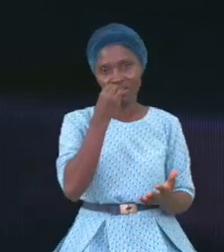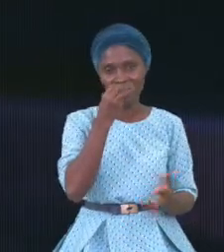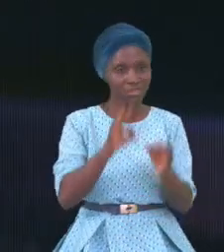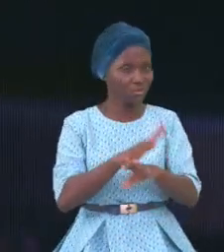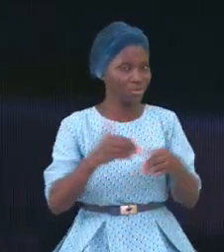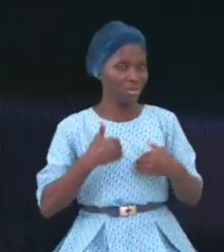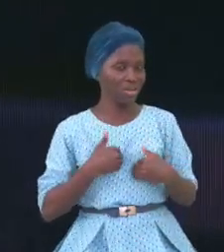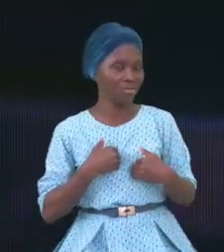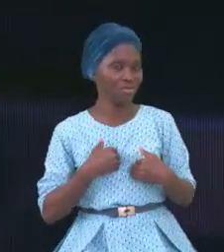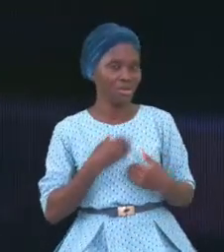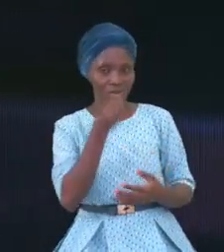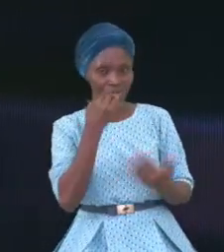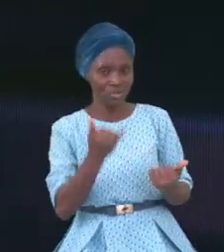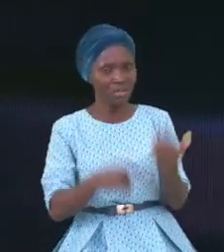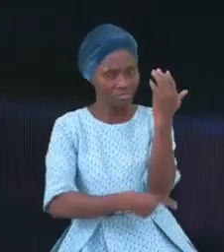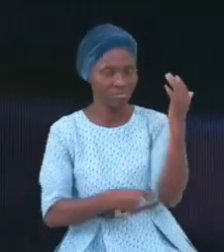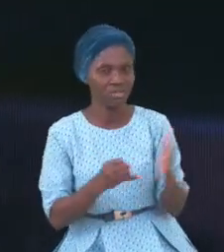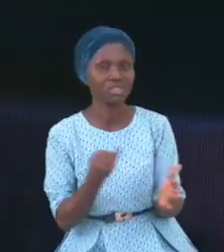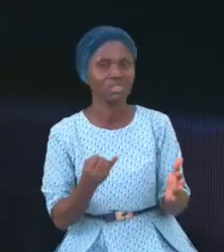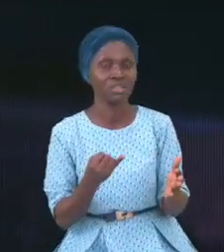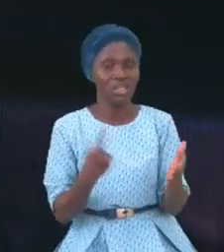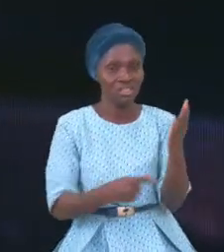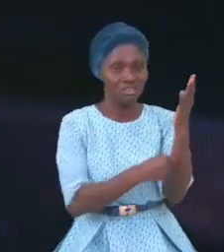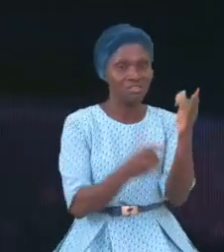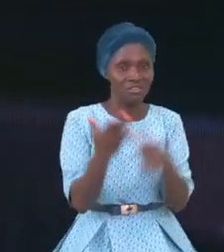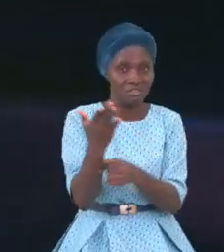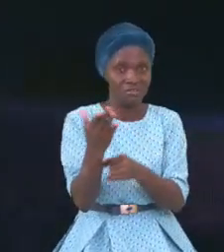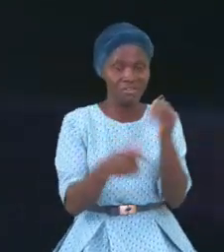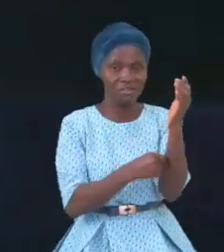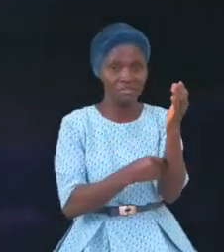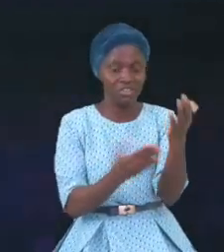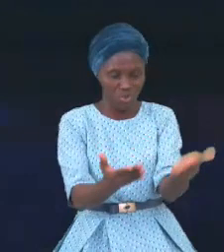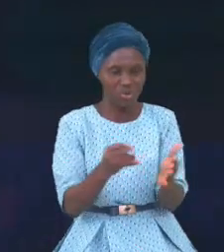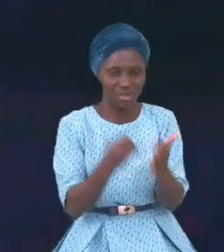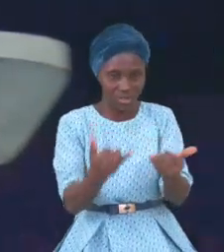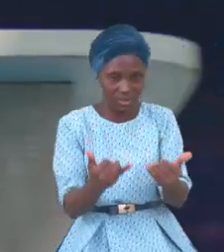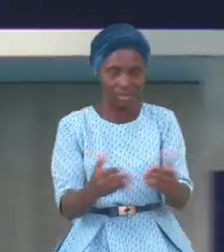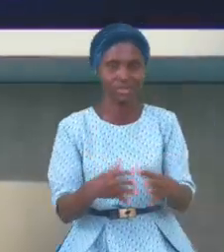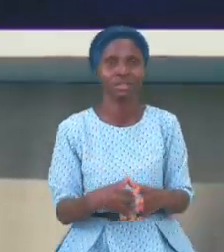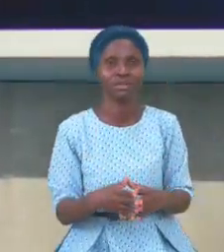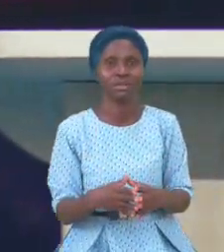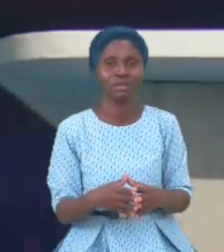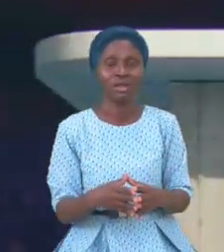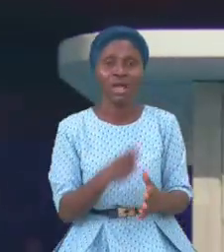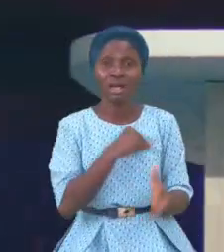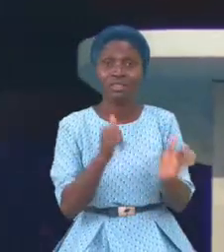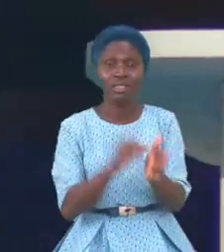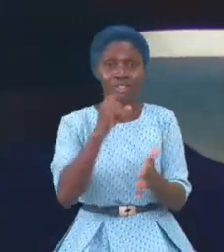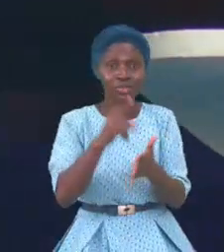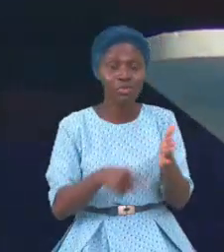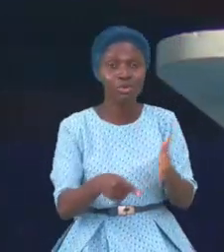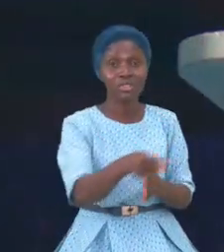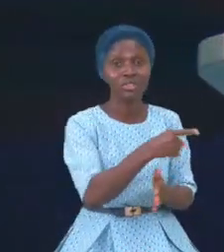The flesh wants this now. And that is what they run after. The flesh